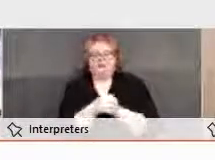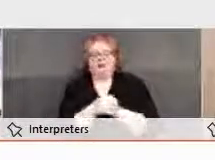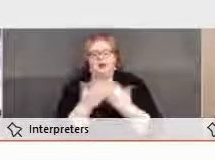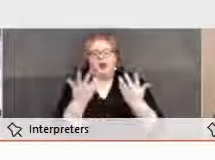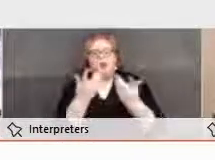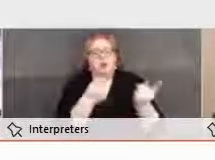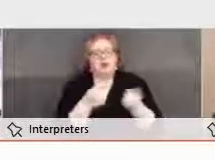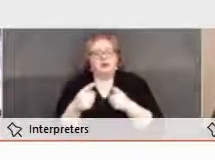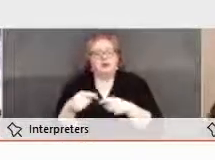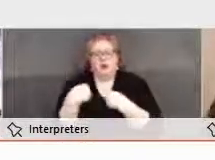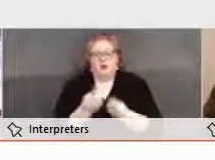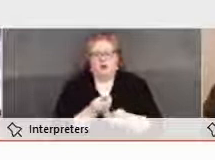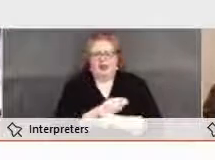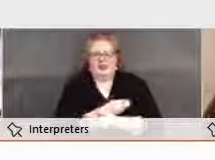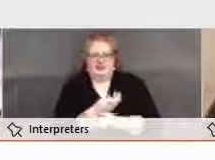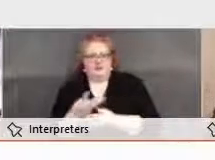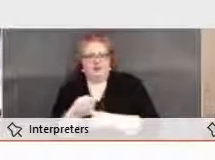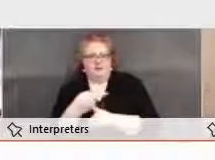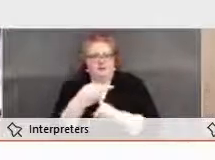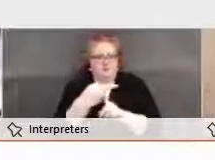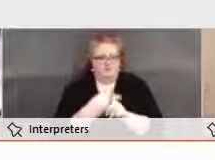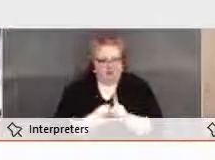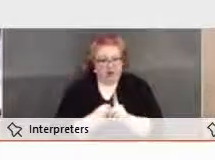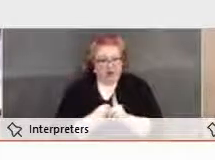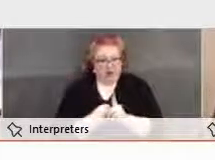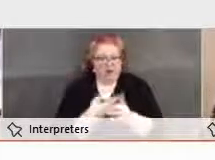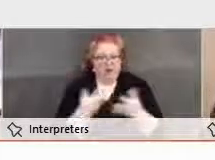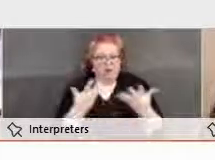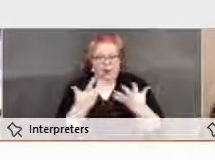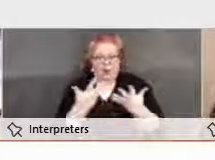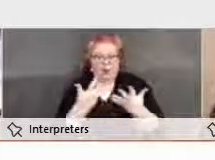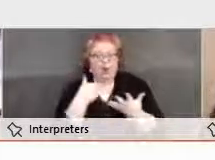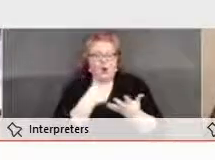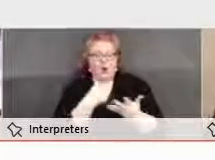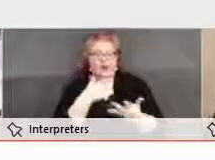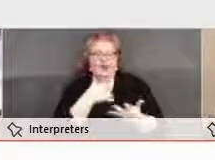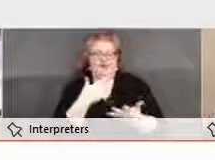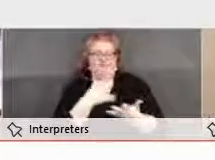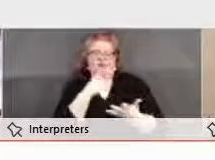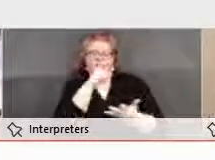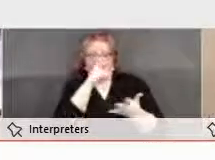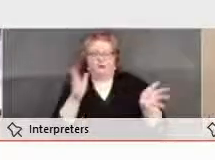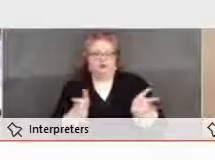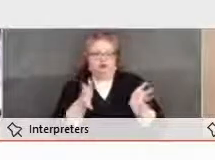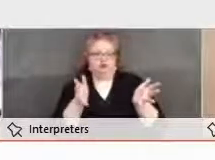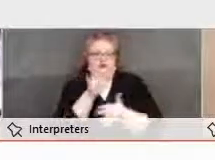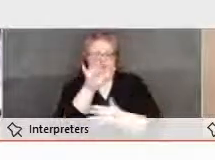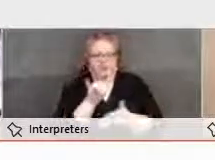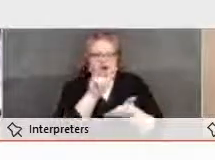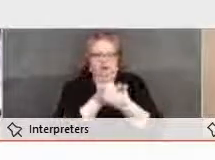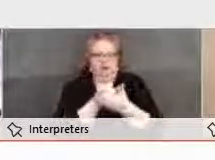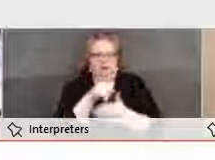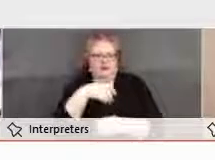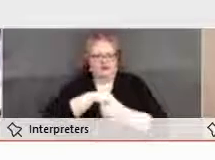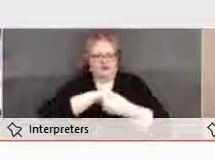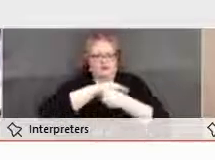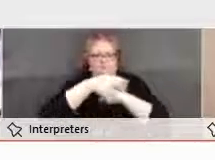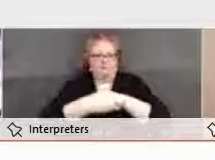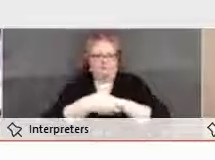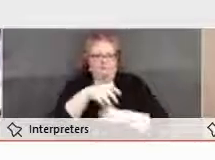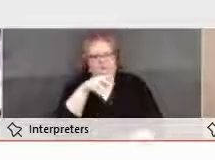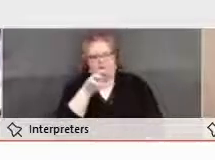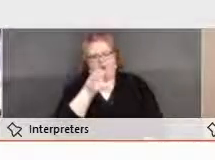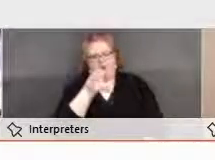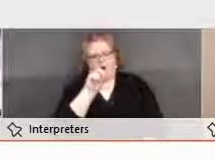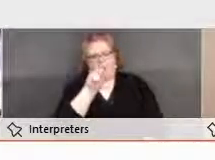several months that is being driven by the pandemic, the COVID-19 pandemic. And we